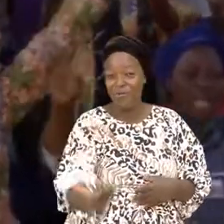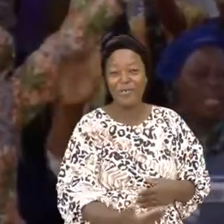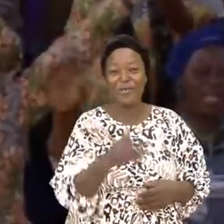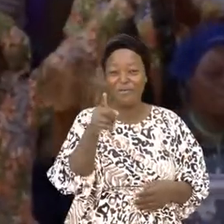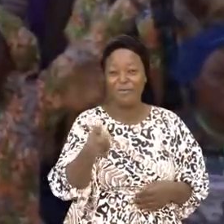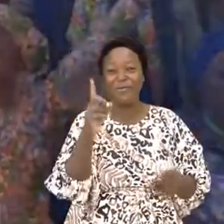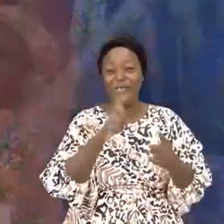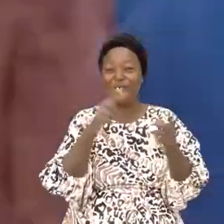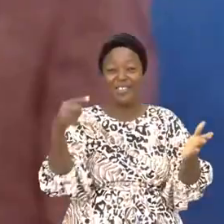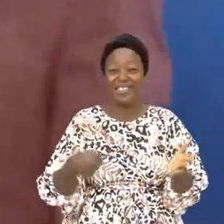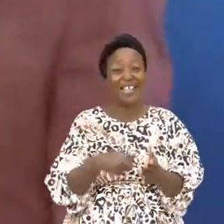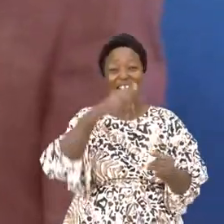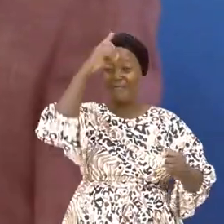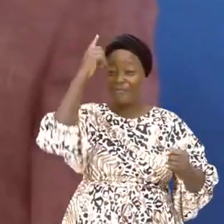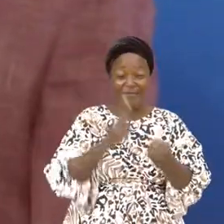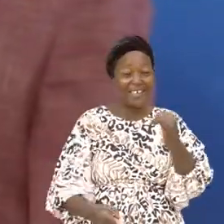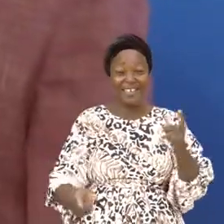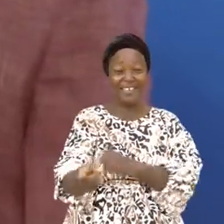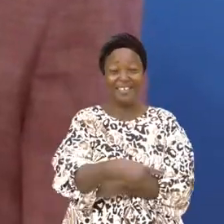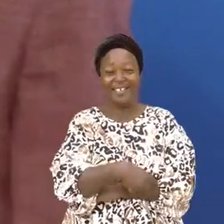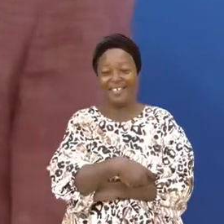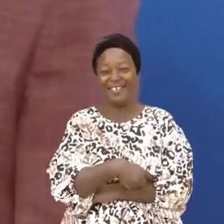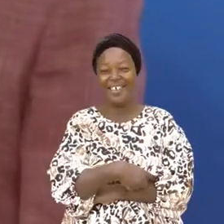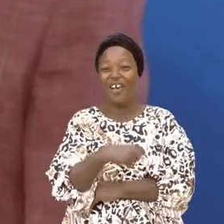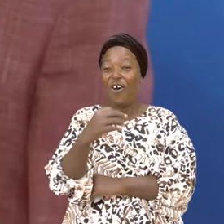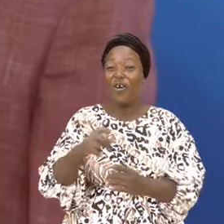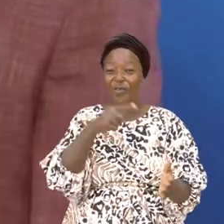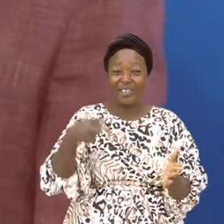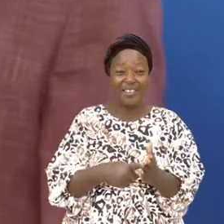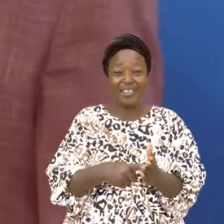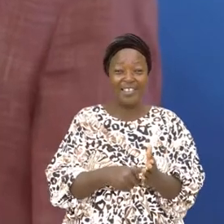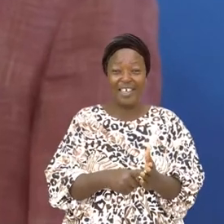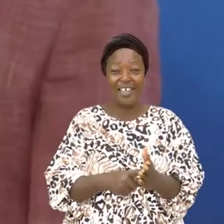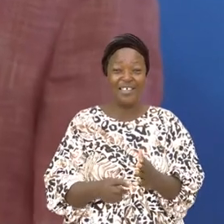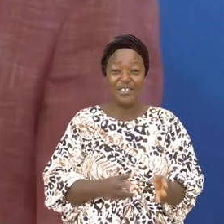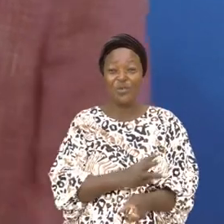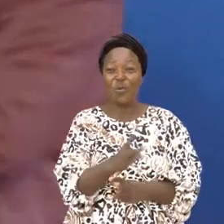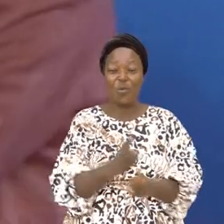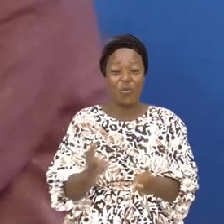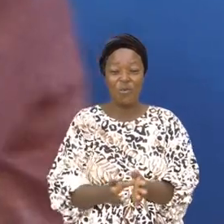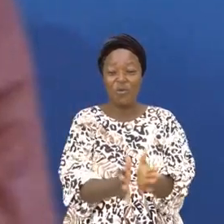to this final day of this global crusade.